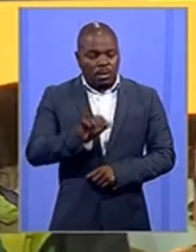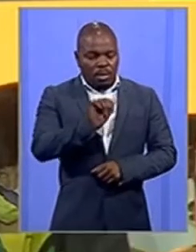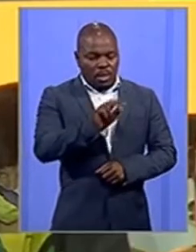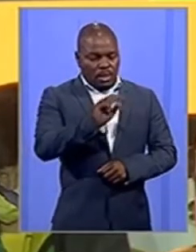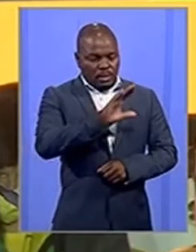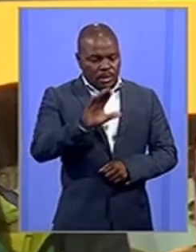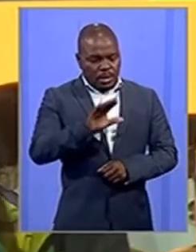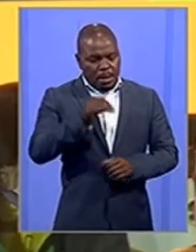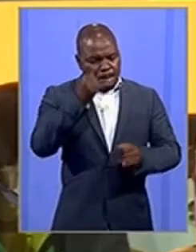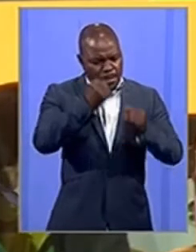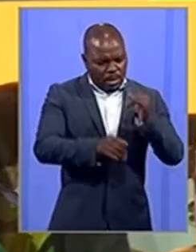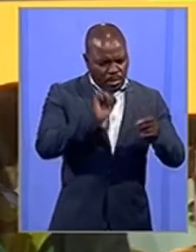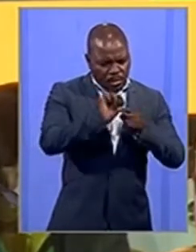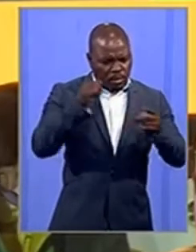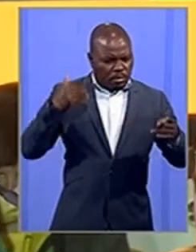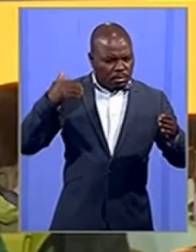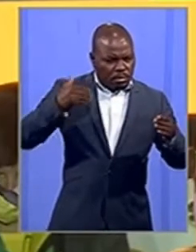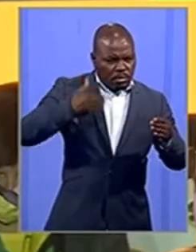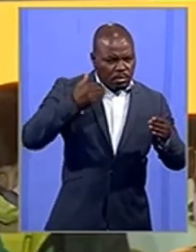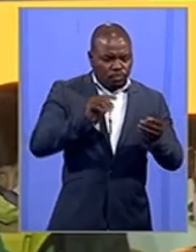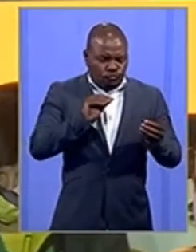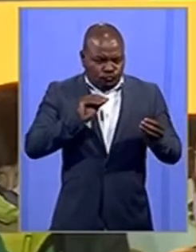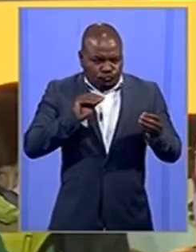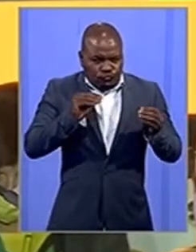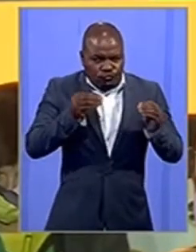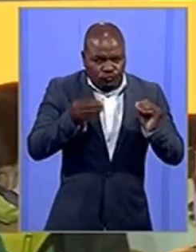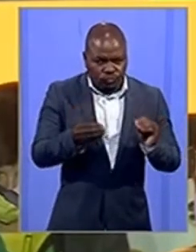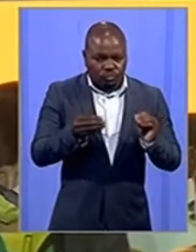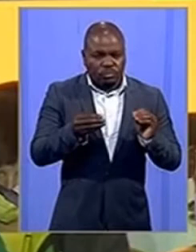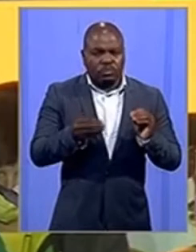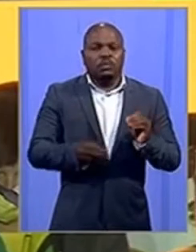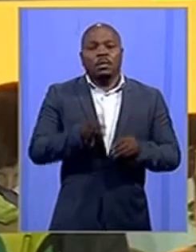correct its mistakes and once again